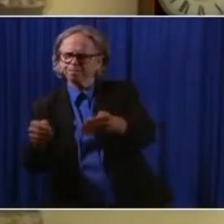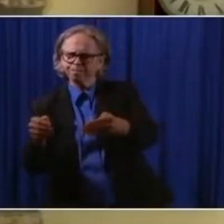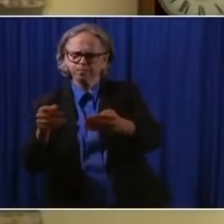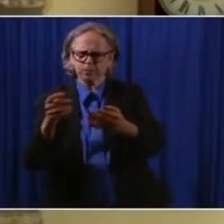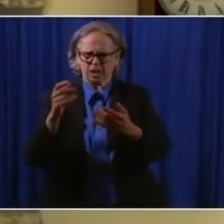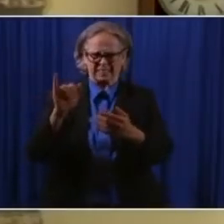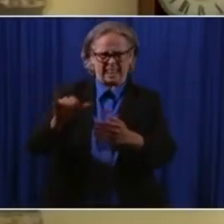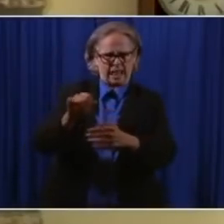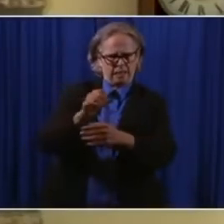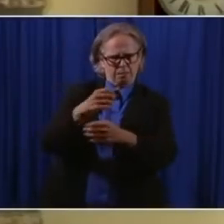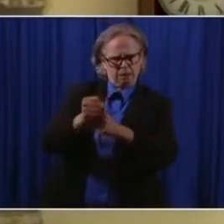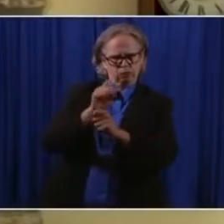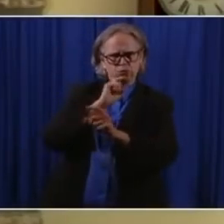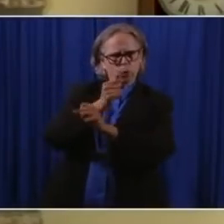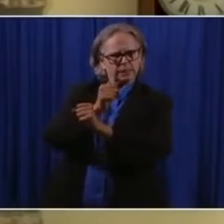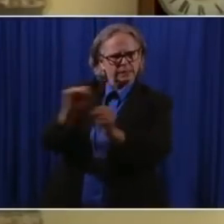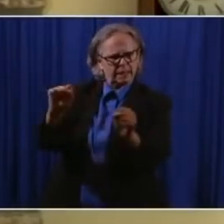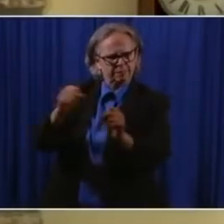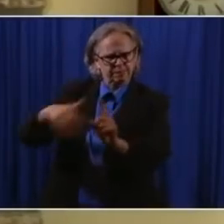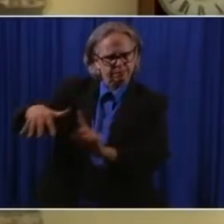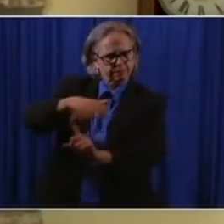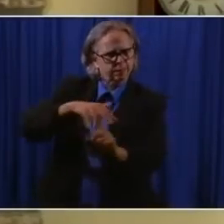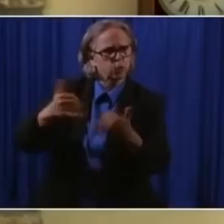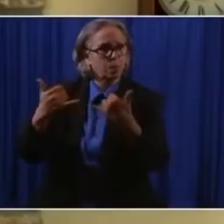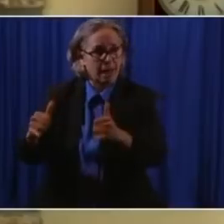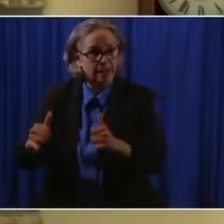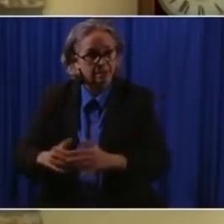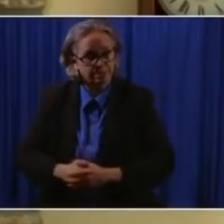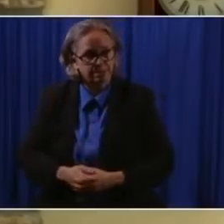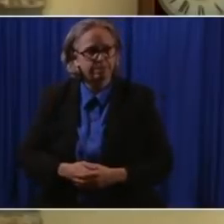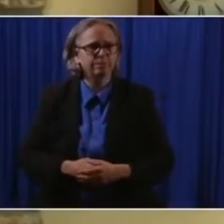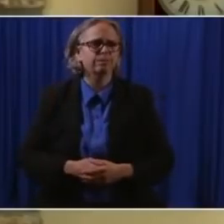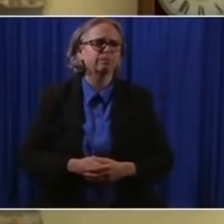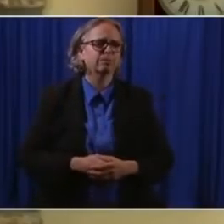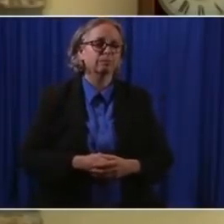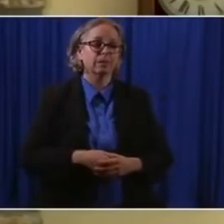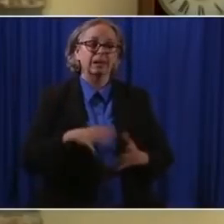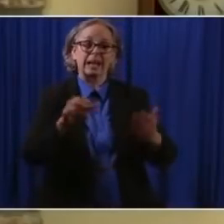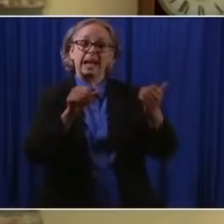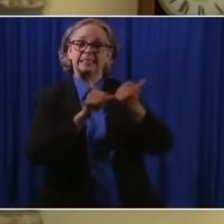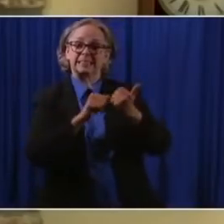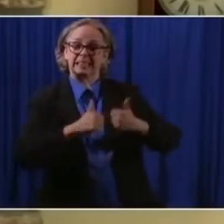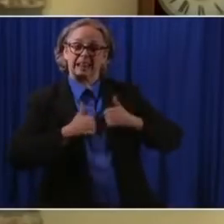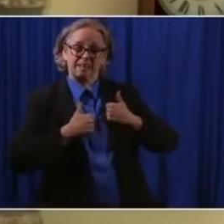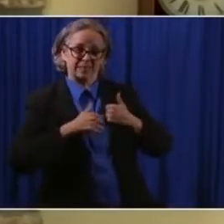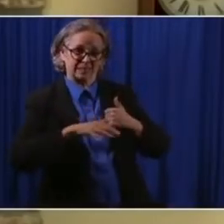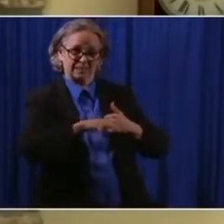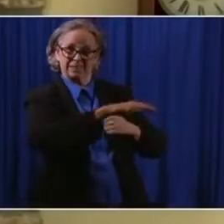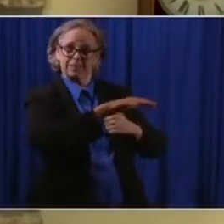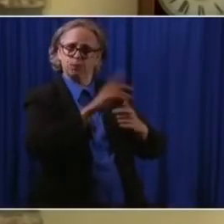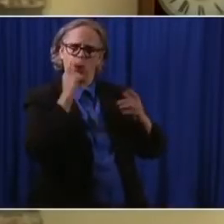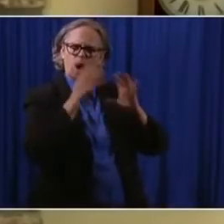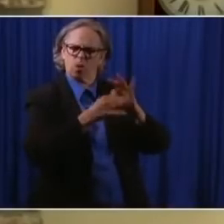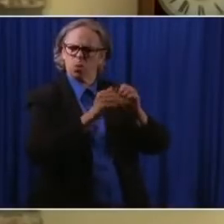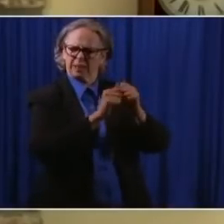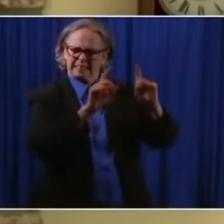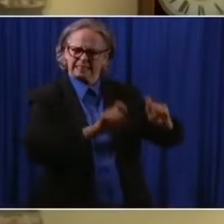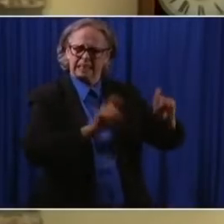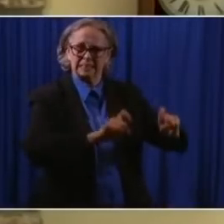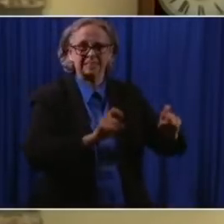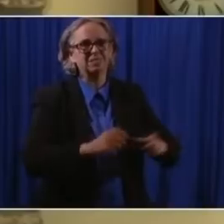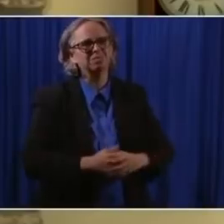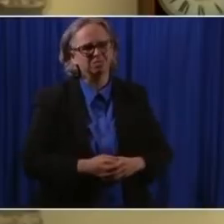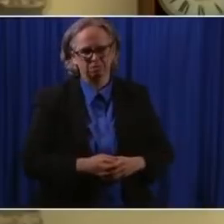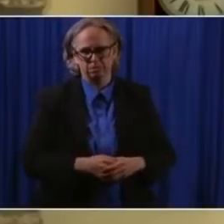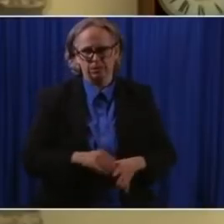do. As far as the assisted living and Saliva, our team has worked very hard on this. We